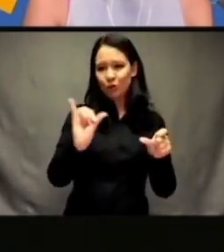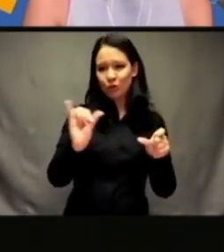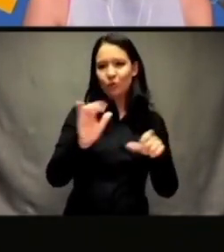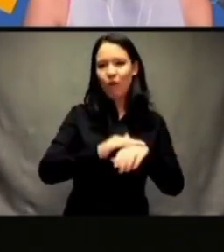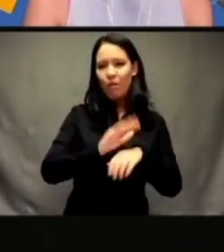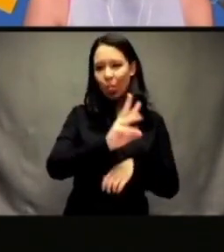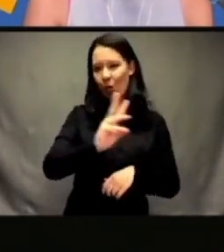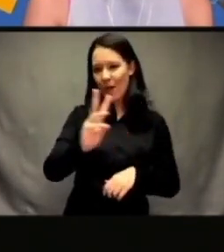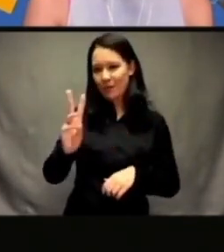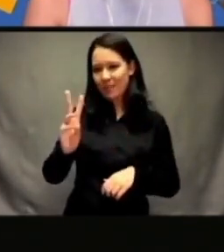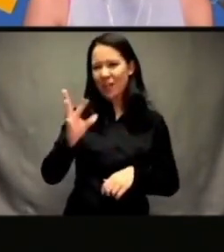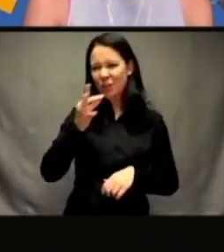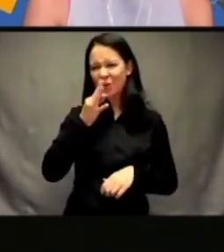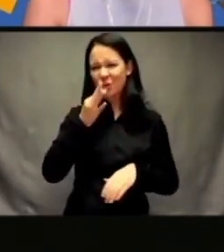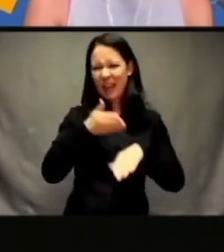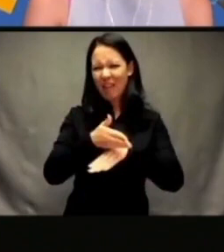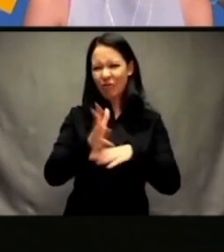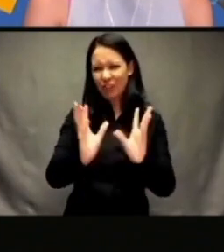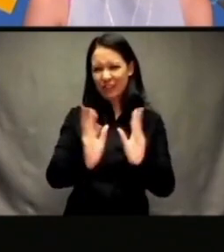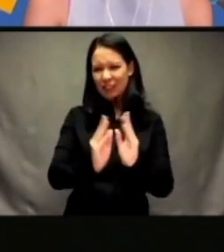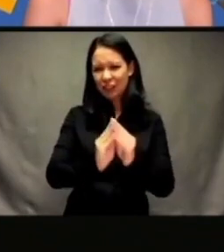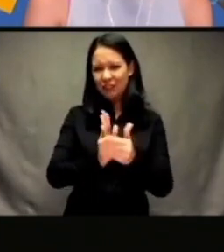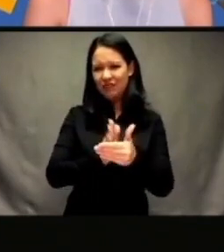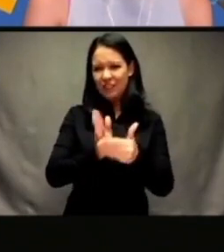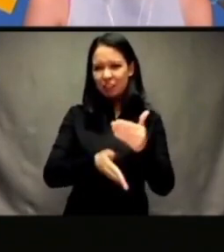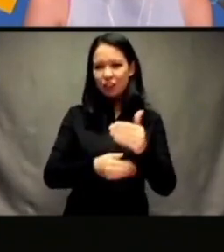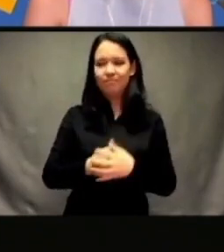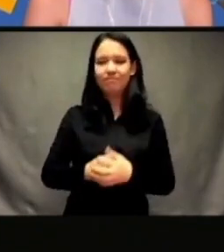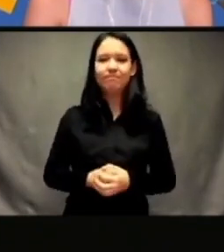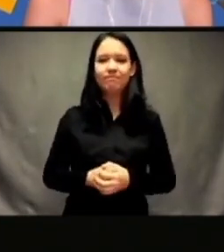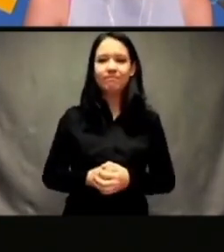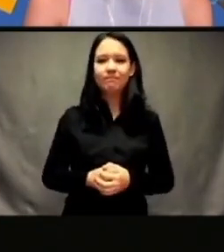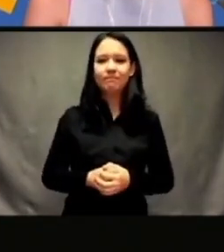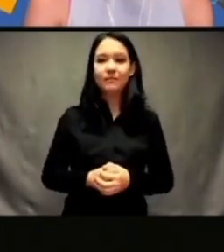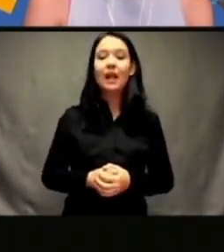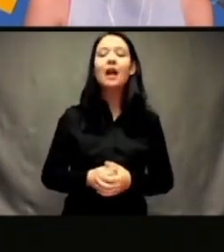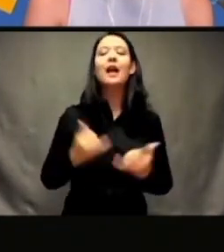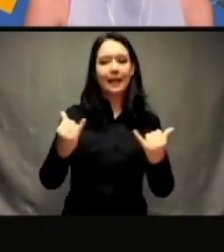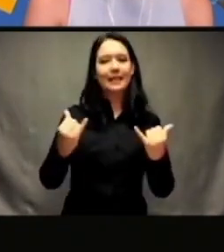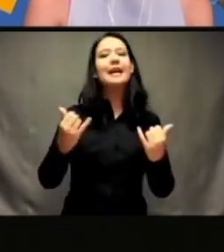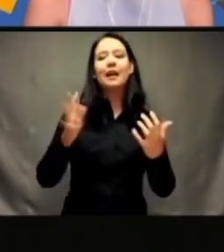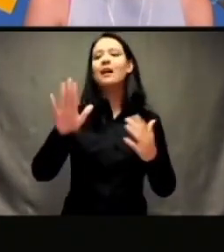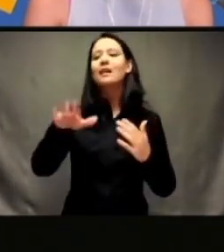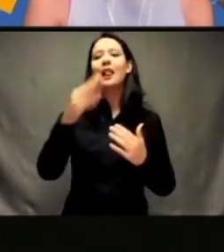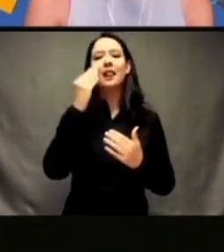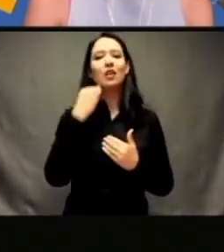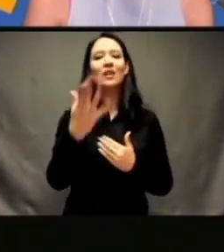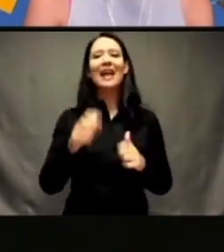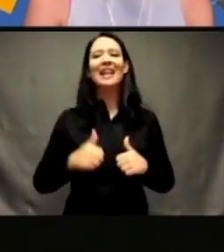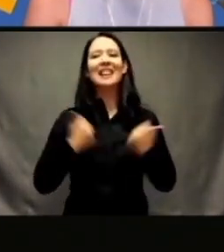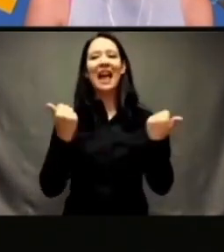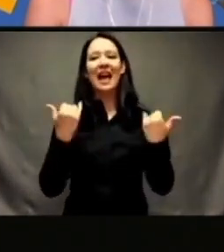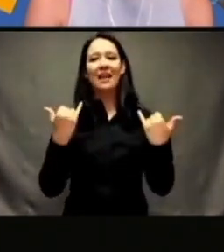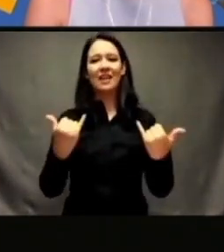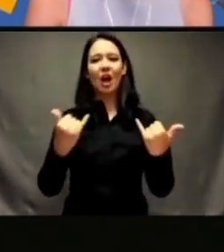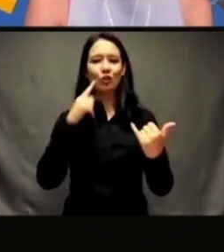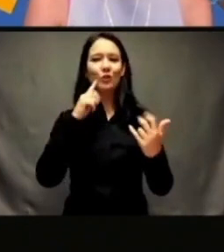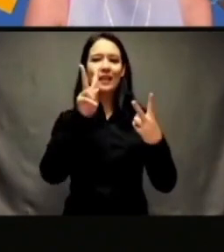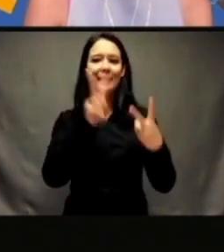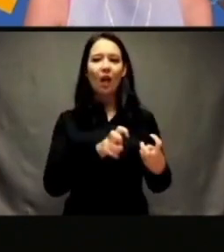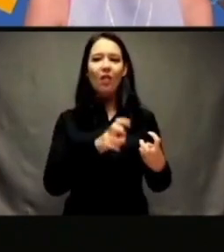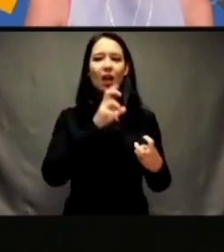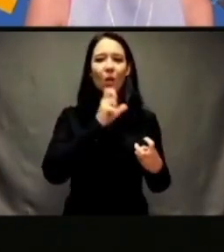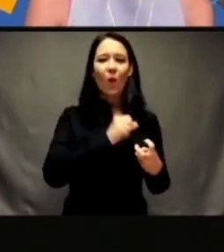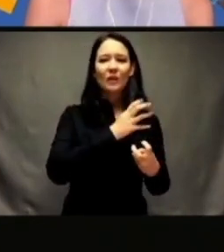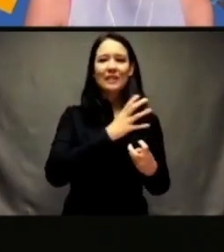website soon after this session. The old guide is now live on the website. Oh, it is? Okay. So you're